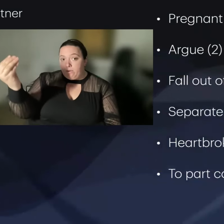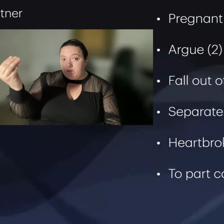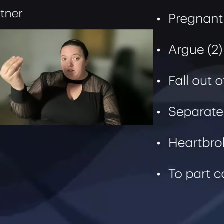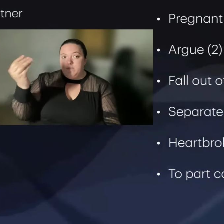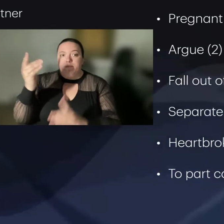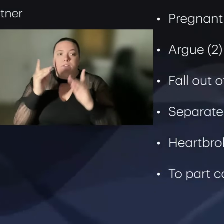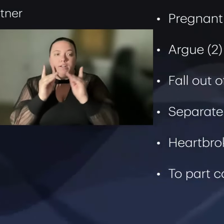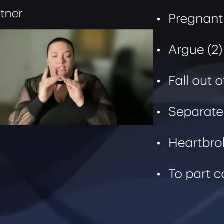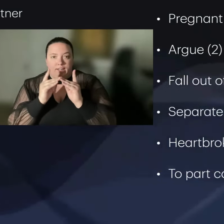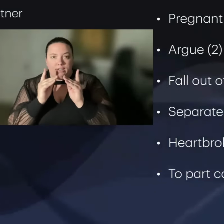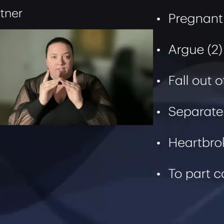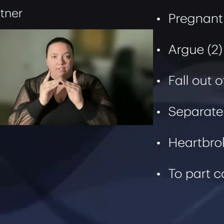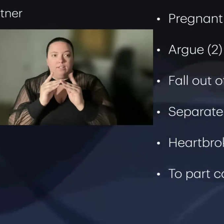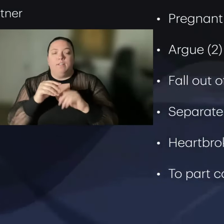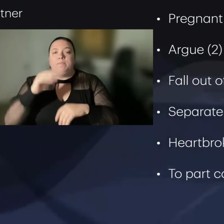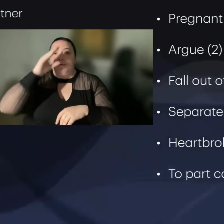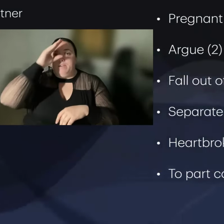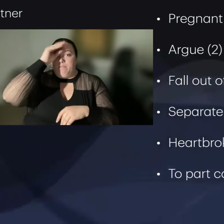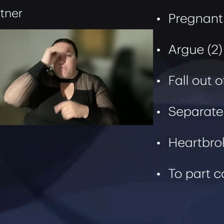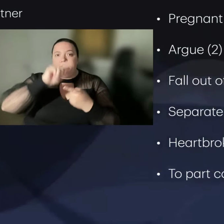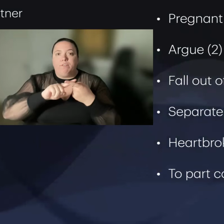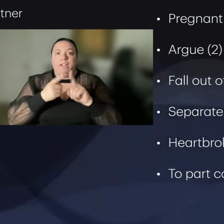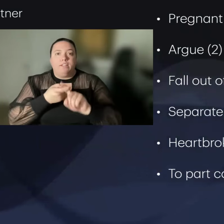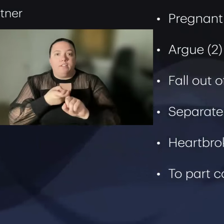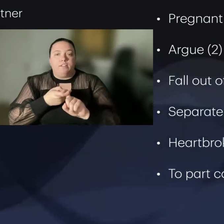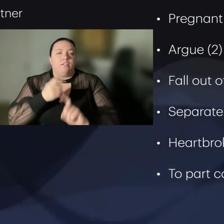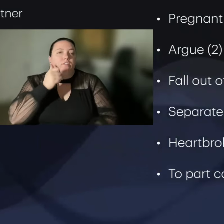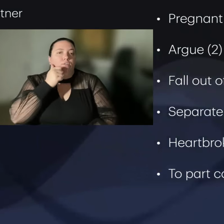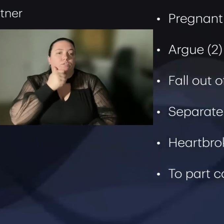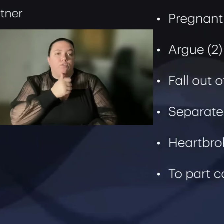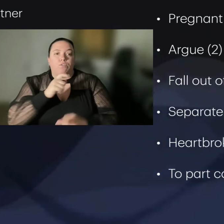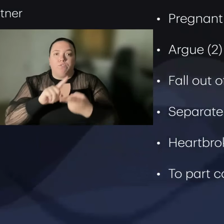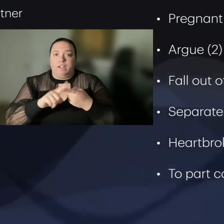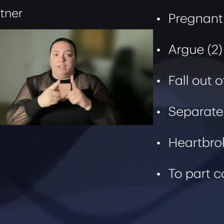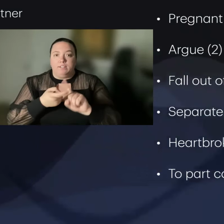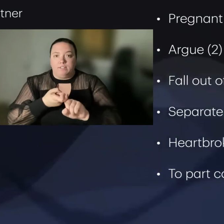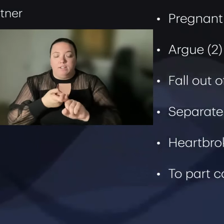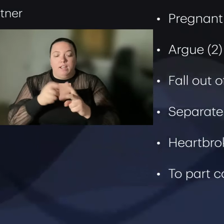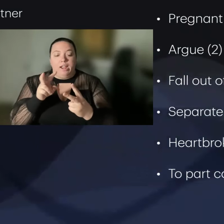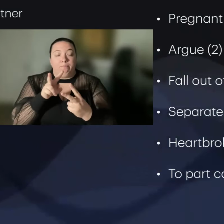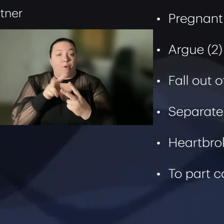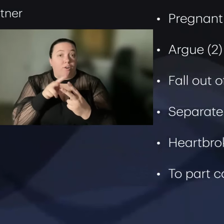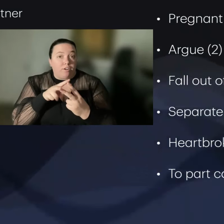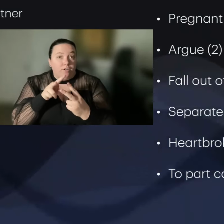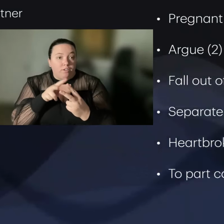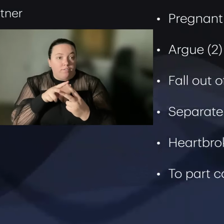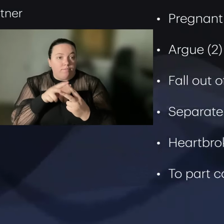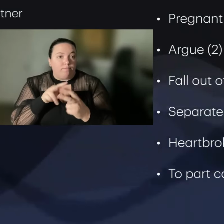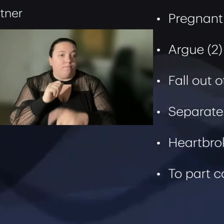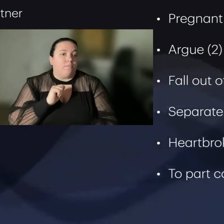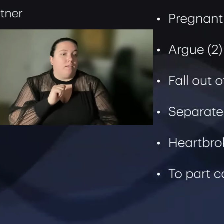go out on a date, we have boyfriend, girlfriend, and